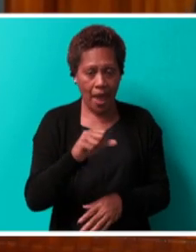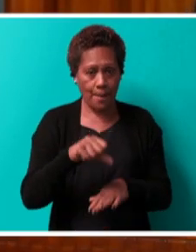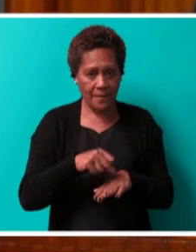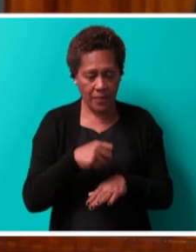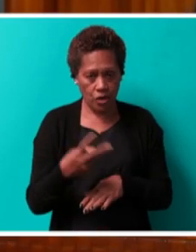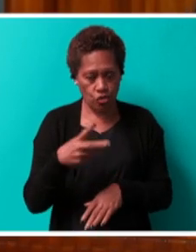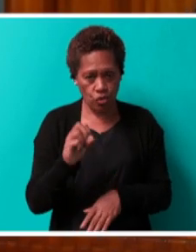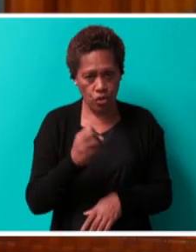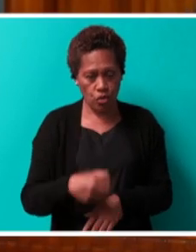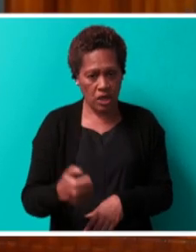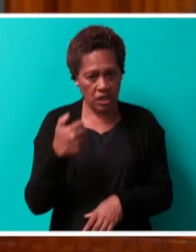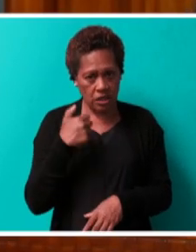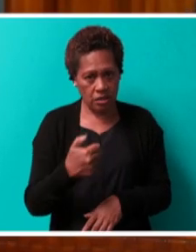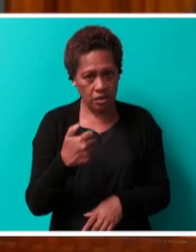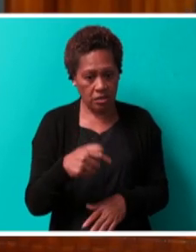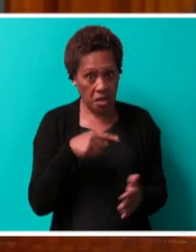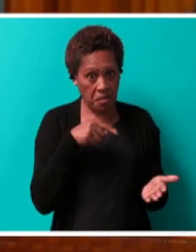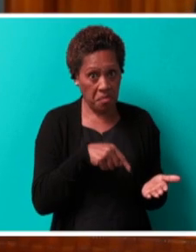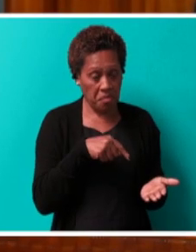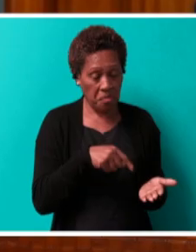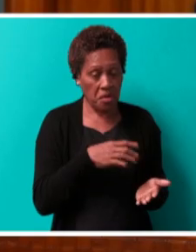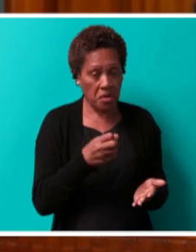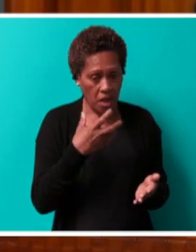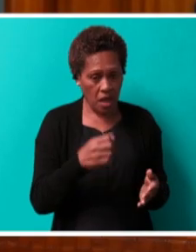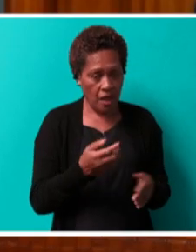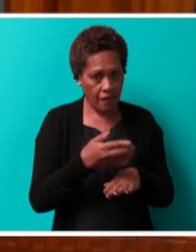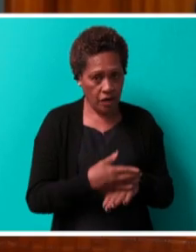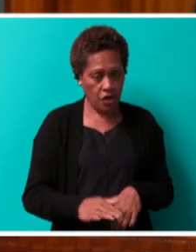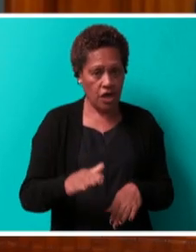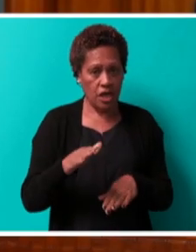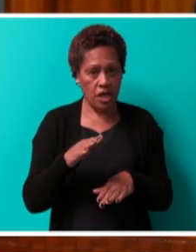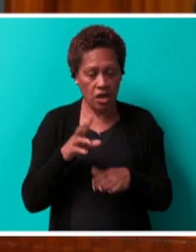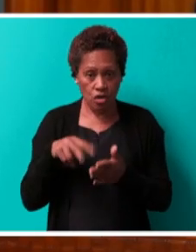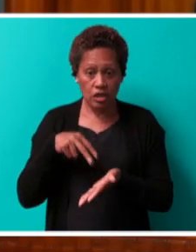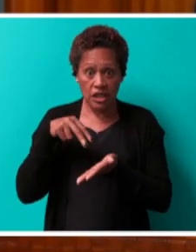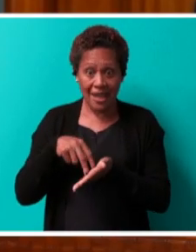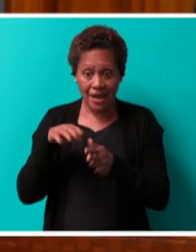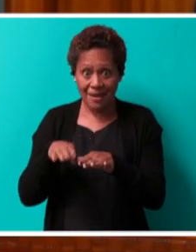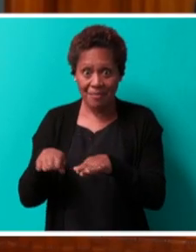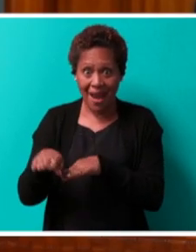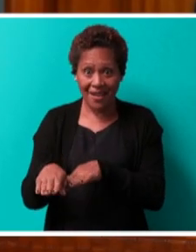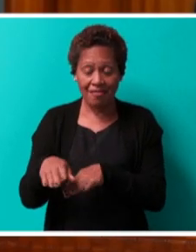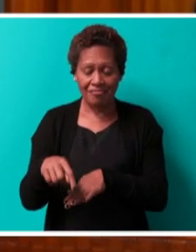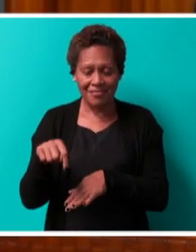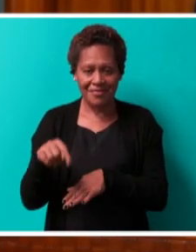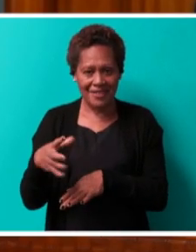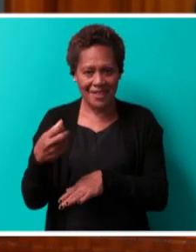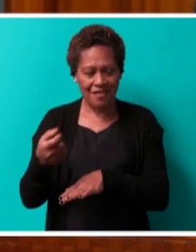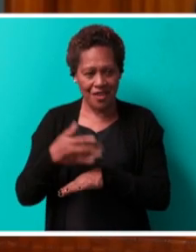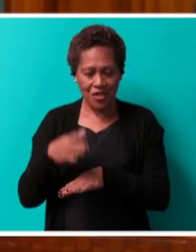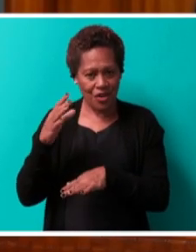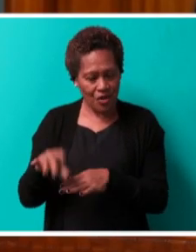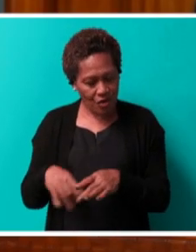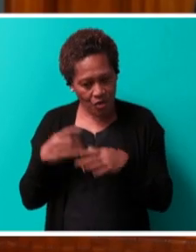the LTA commenced the acceptance of applications for new taxi bases and stands with deliberate emphasis placed on improving access